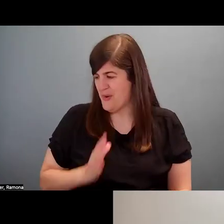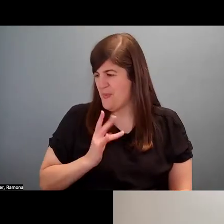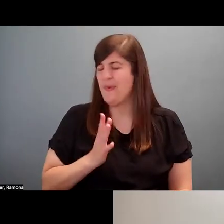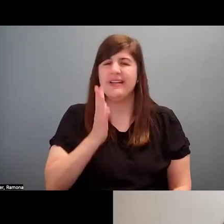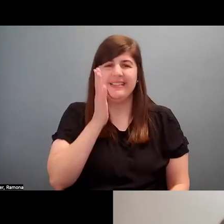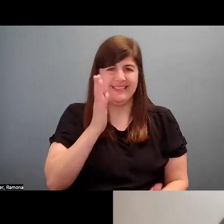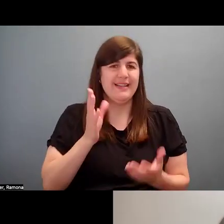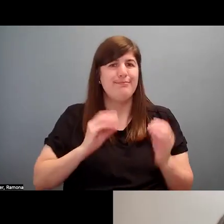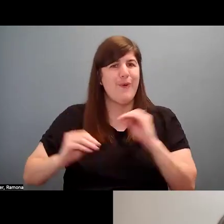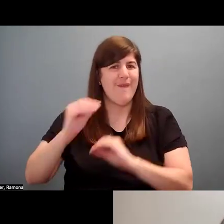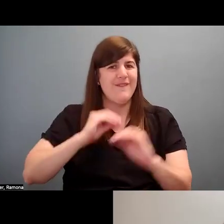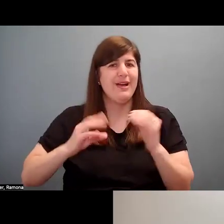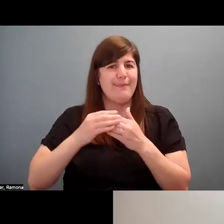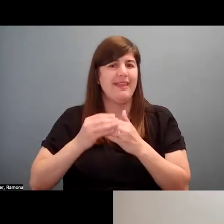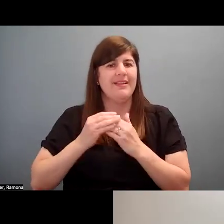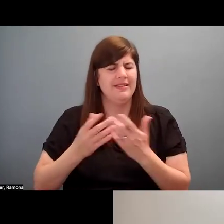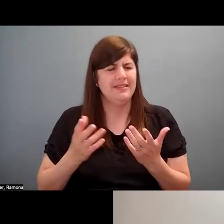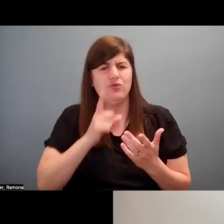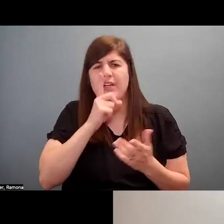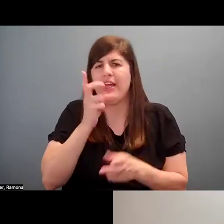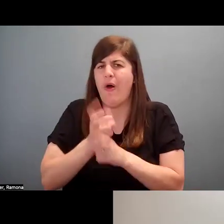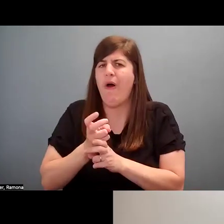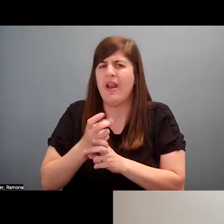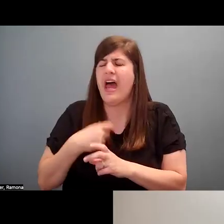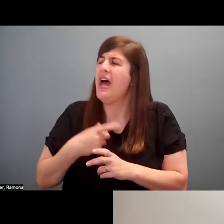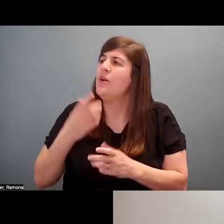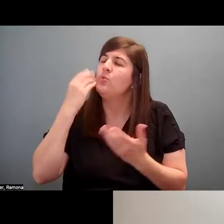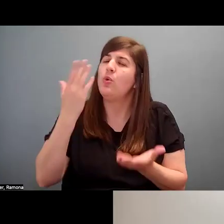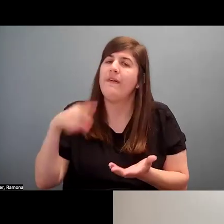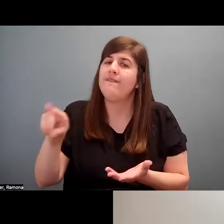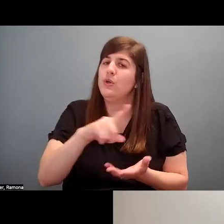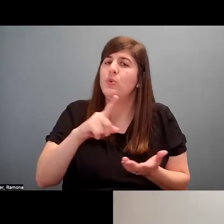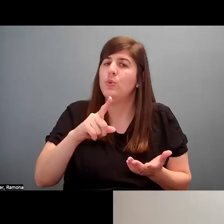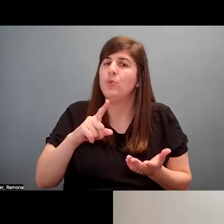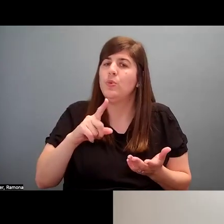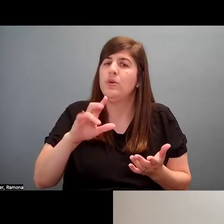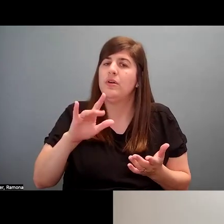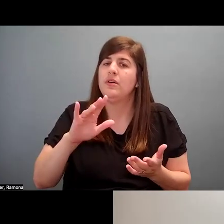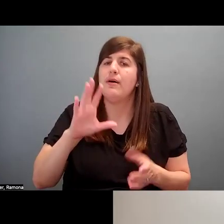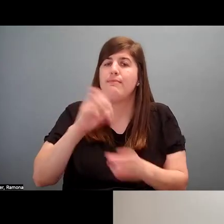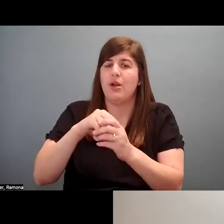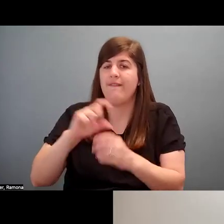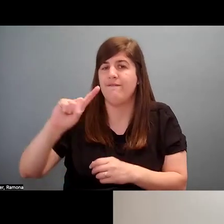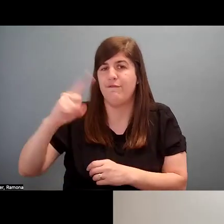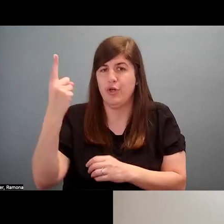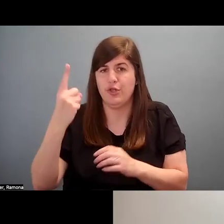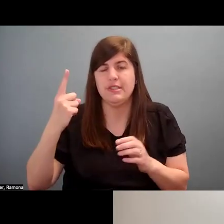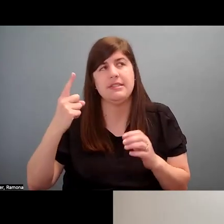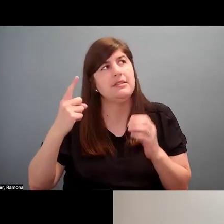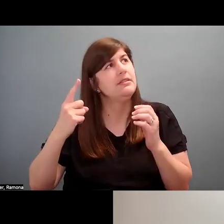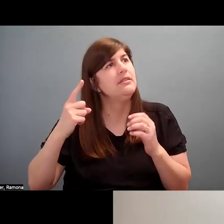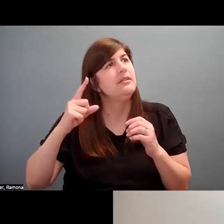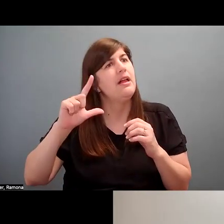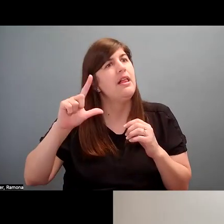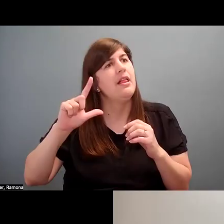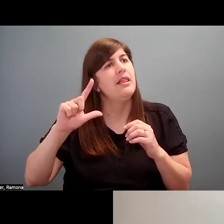the maneuverability comes in. Exactly. It's really hard to, so I don't know if any of you all were part of the first Lego